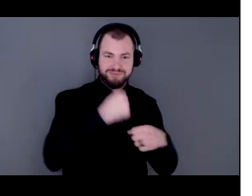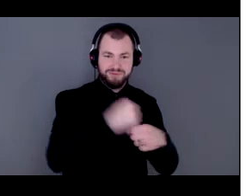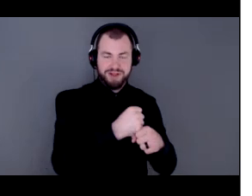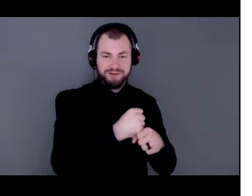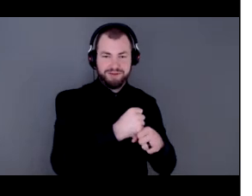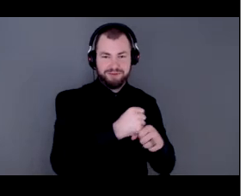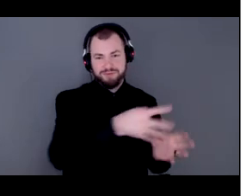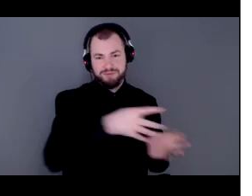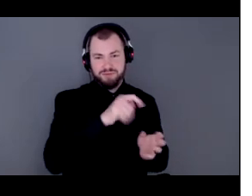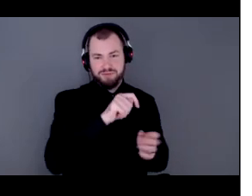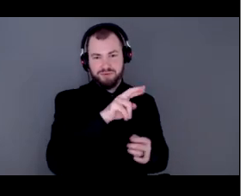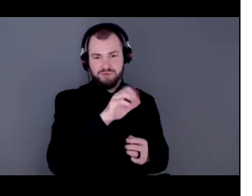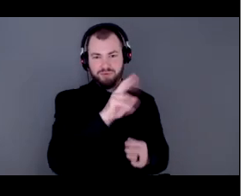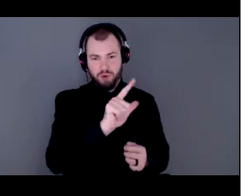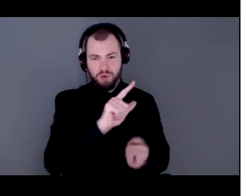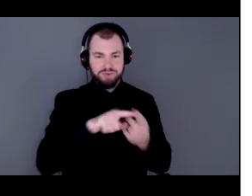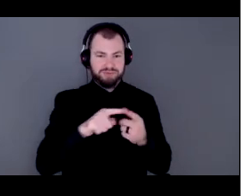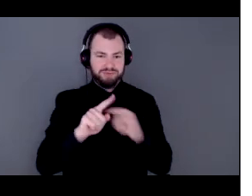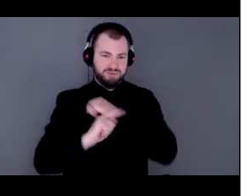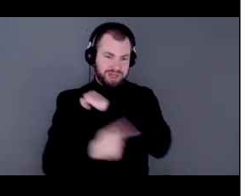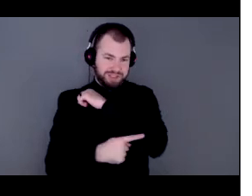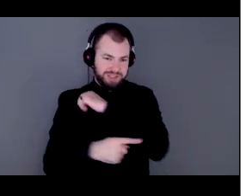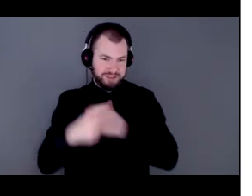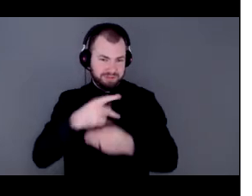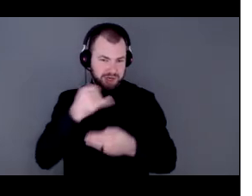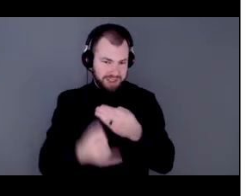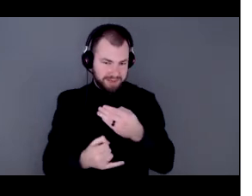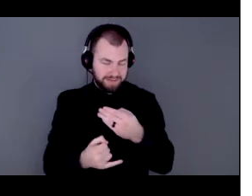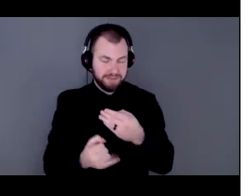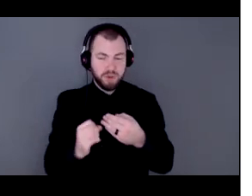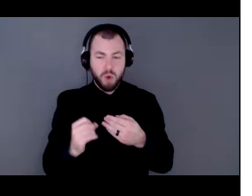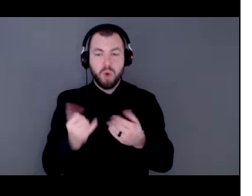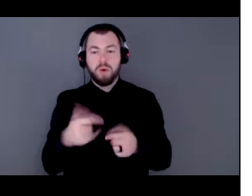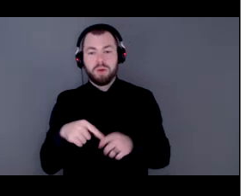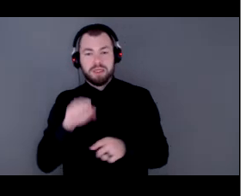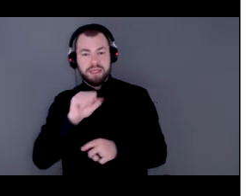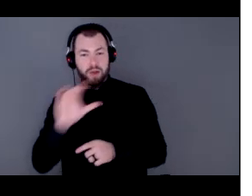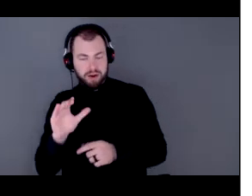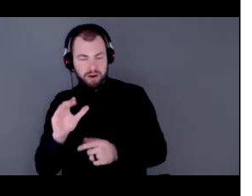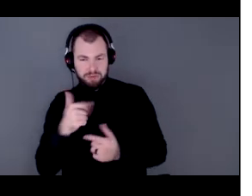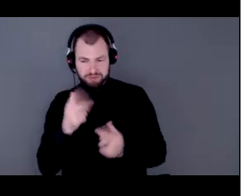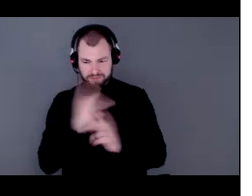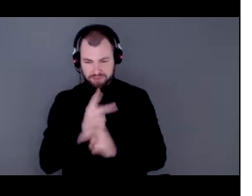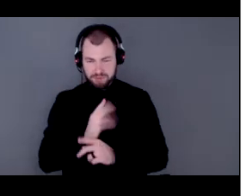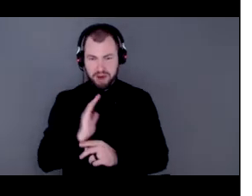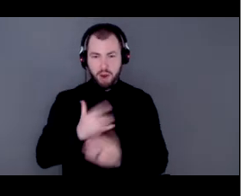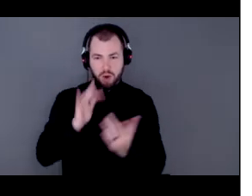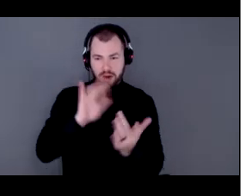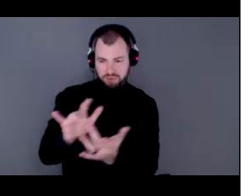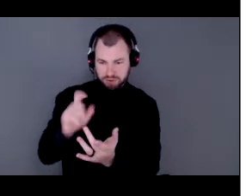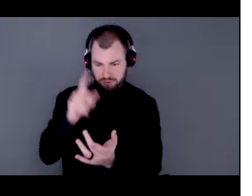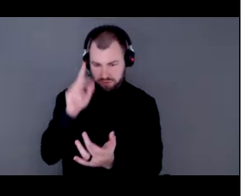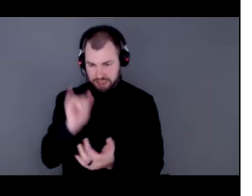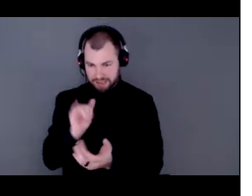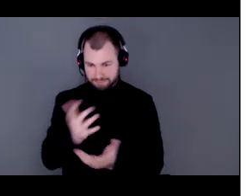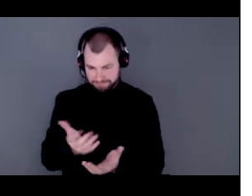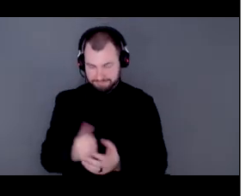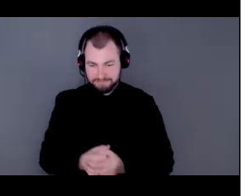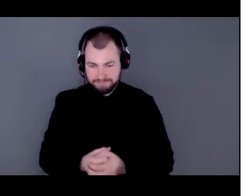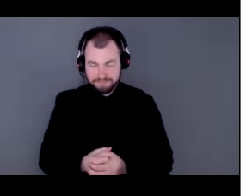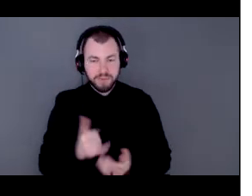in South Carolina and working on what our outreach looks like with that on that end. And so we also have tabling events